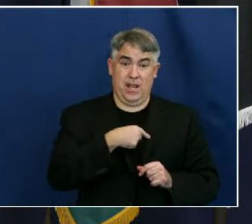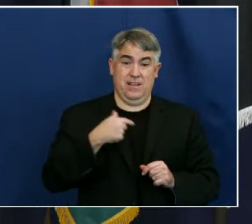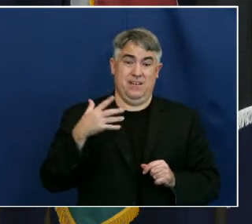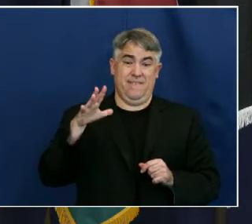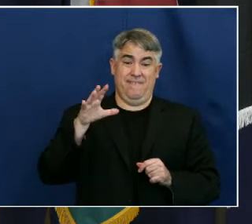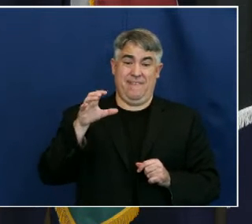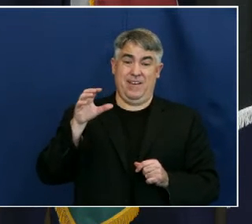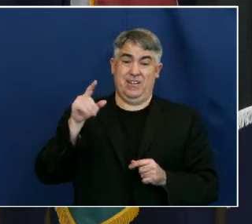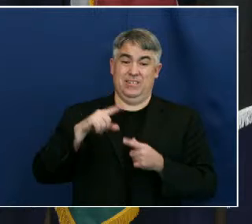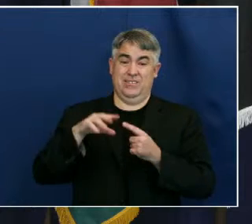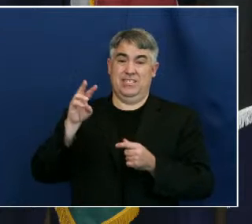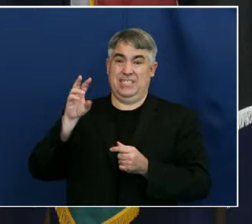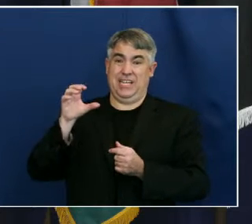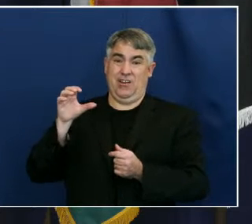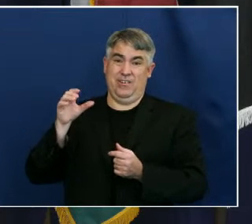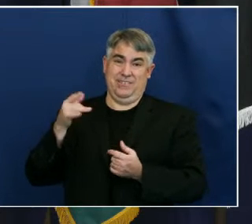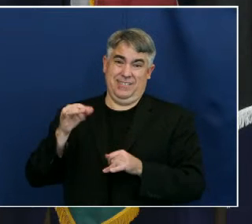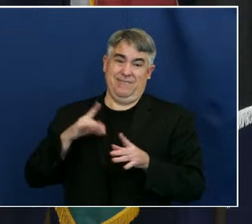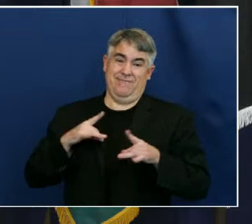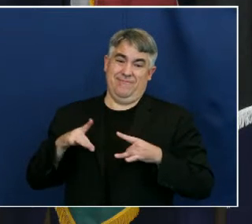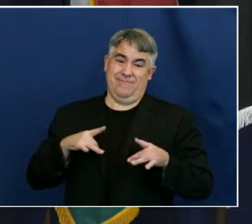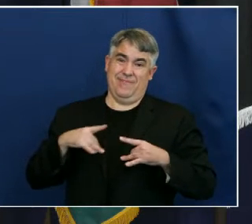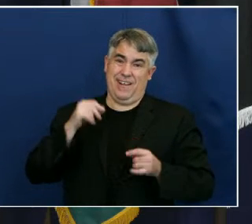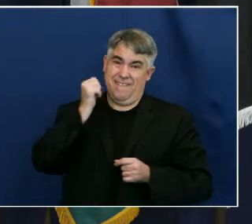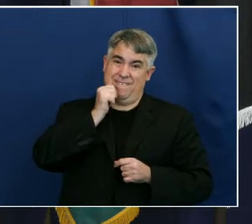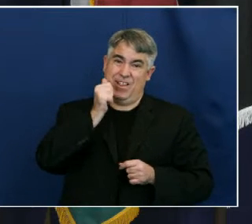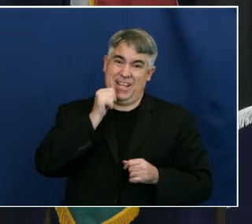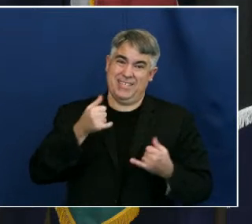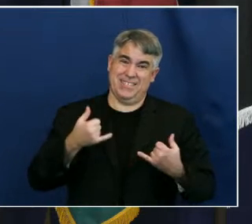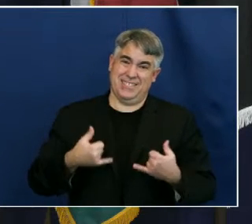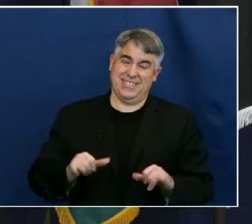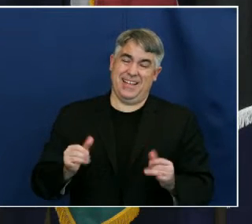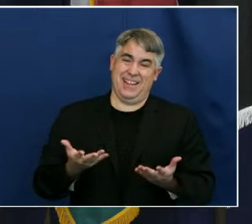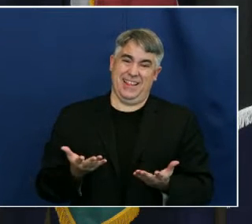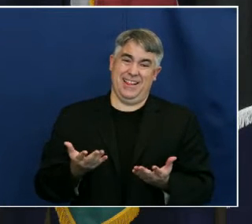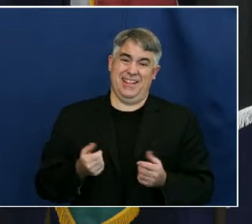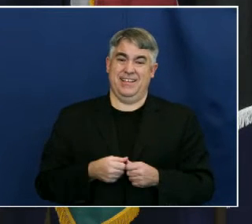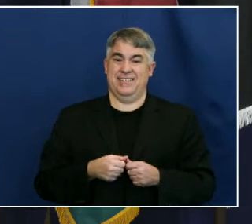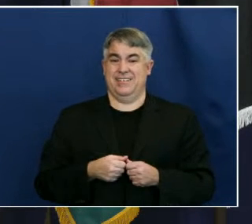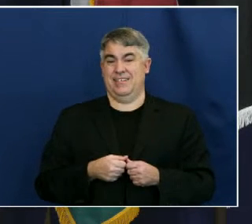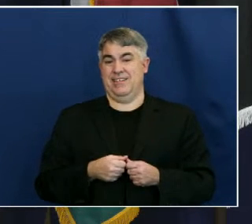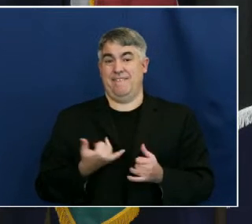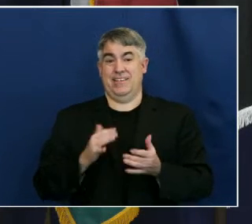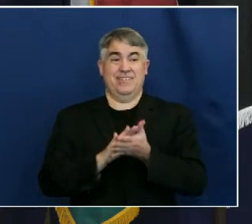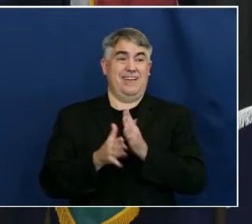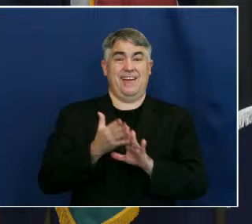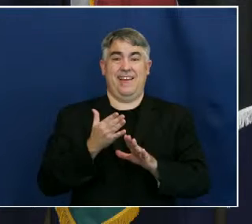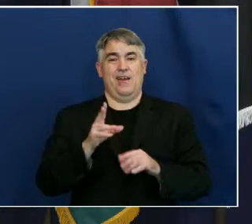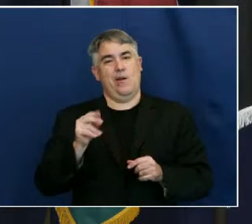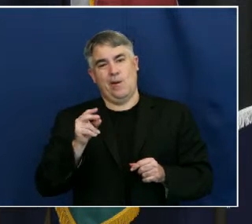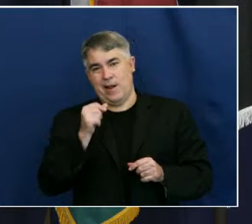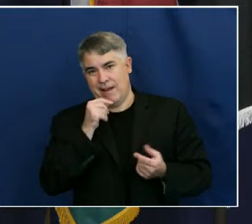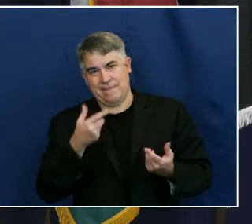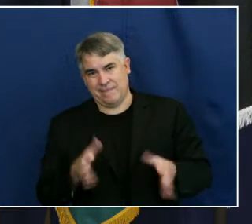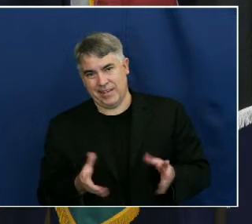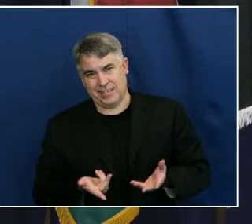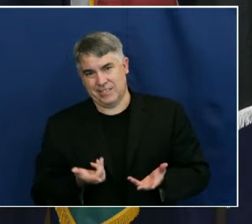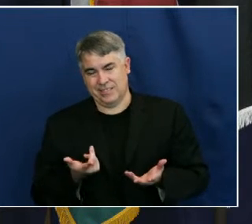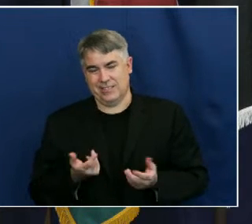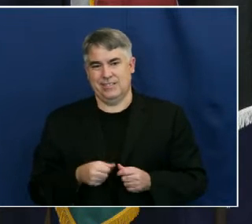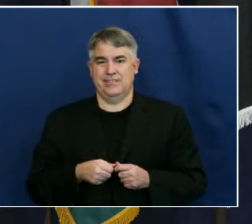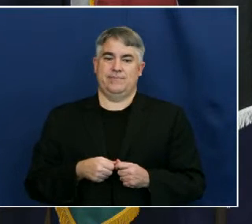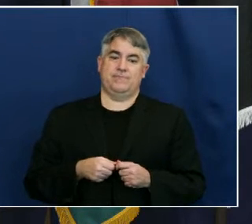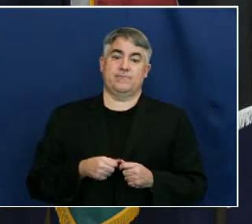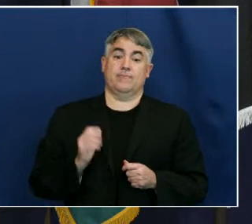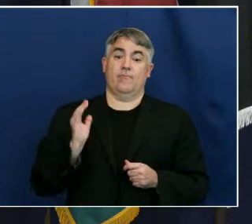So it's too soon to start easing up on strategies that we've been implementing